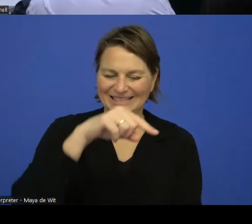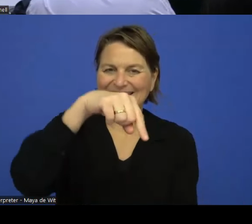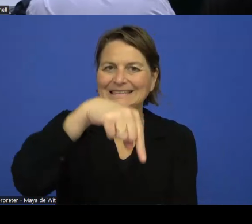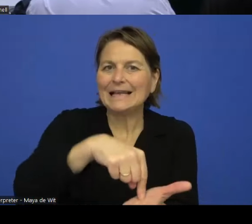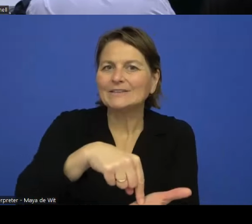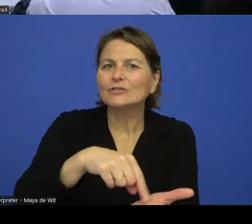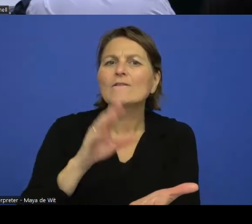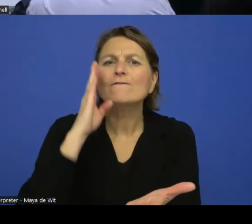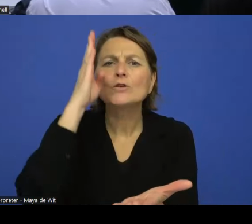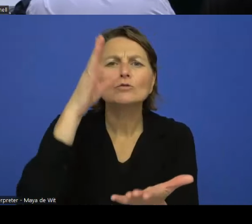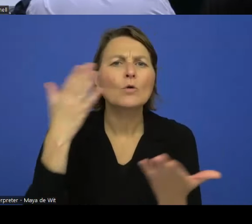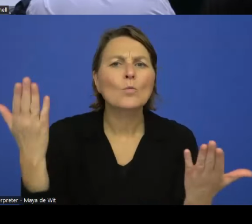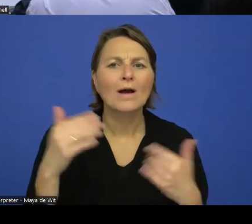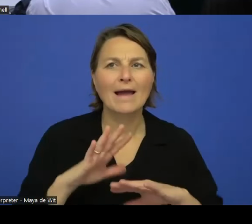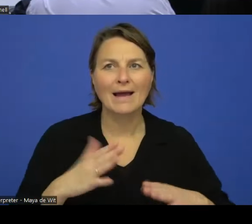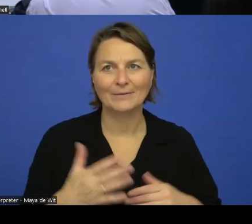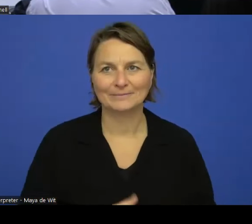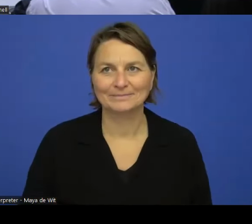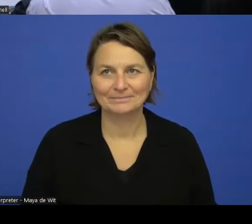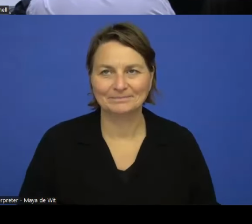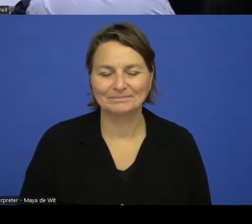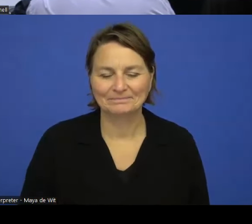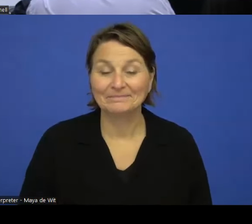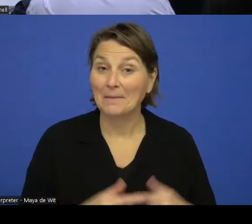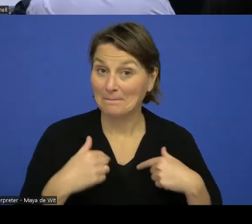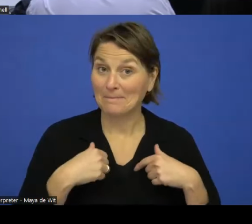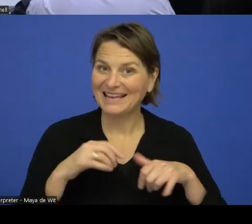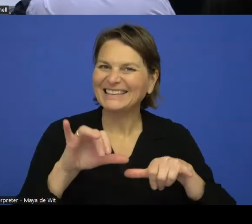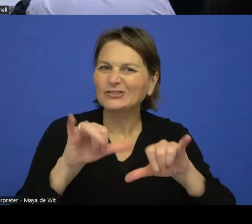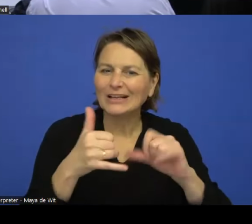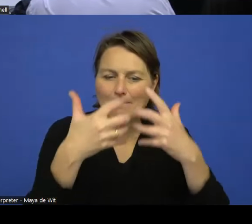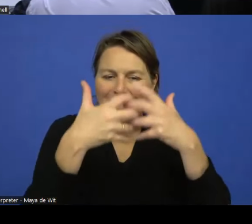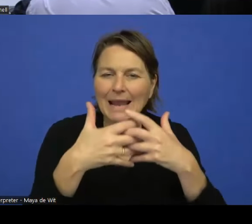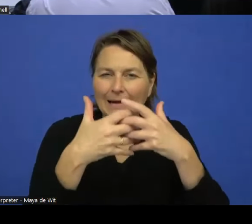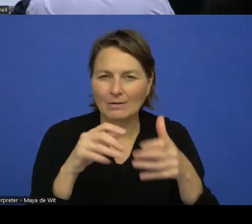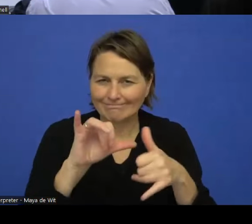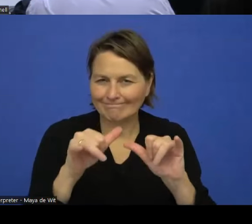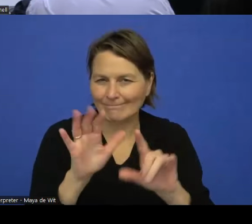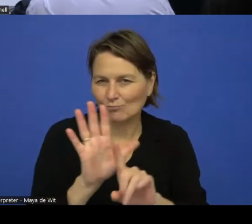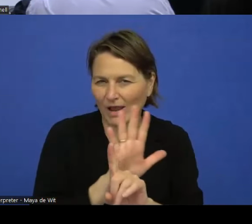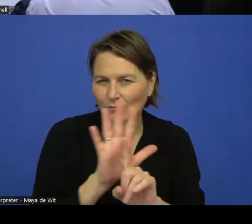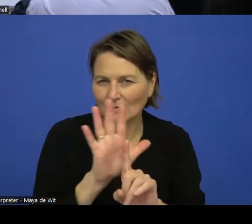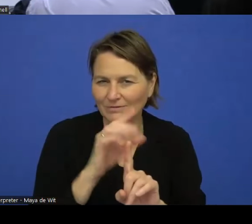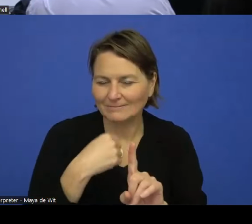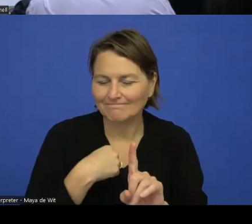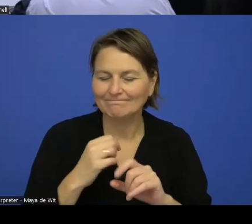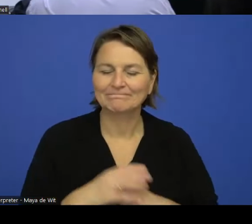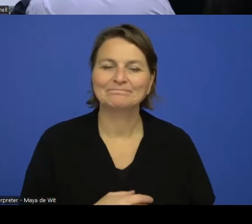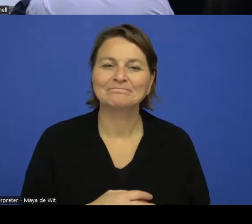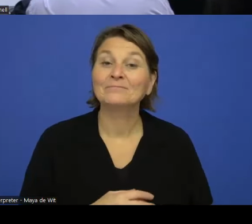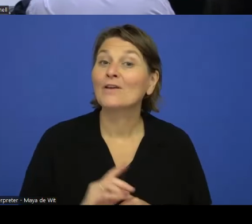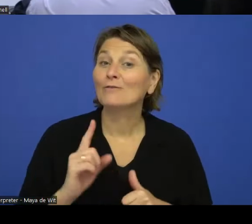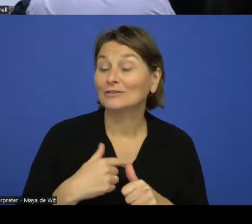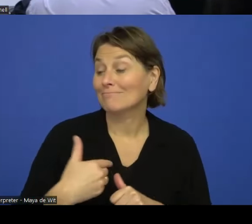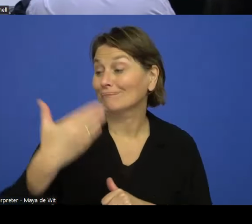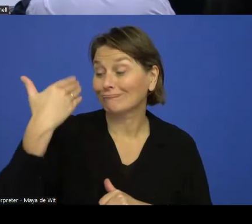So, first of all, about me. I am a mechanical engineer by background. When I first started out doing my PhD, it was going to be